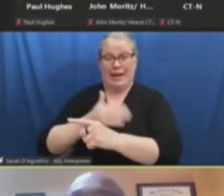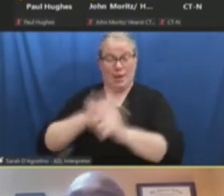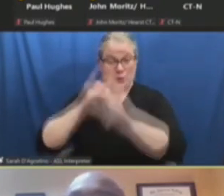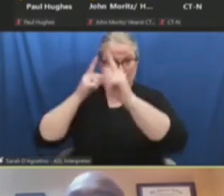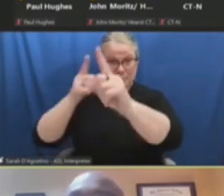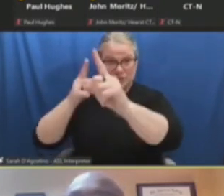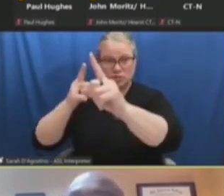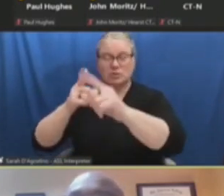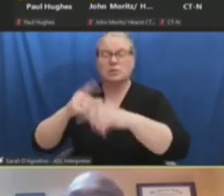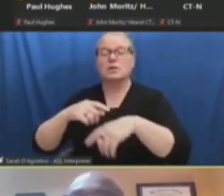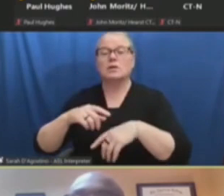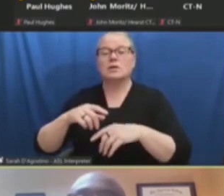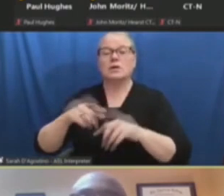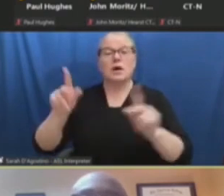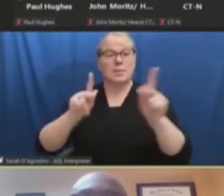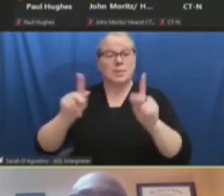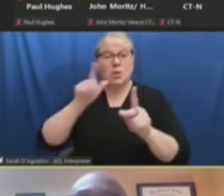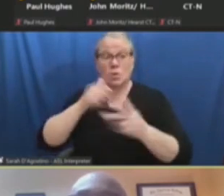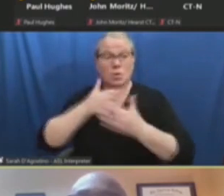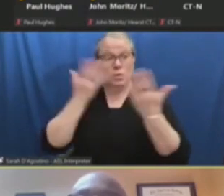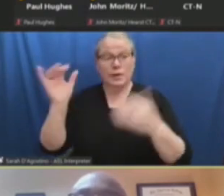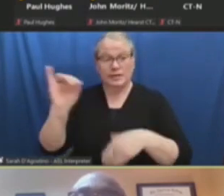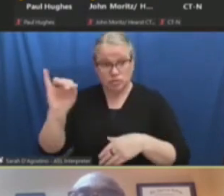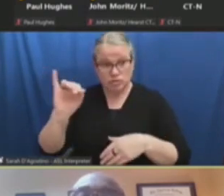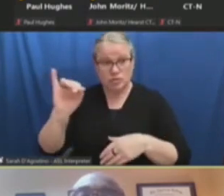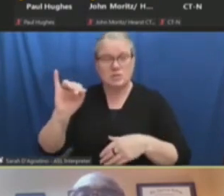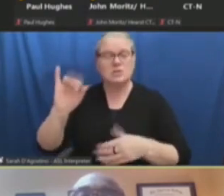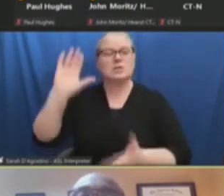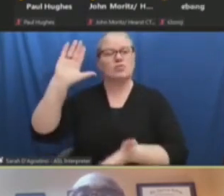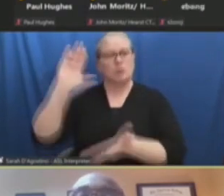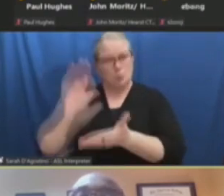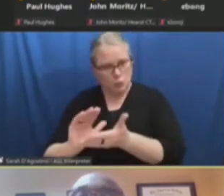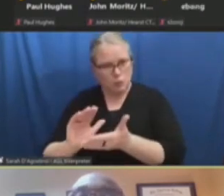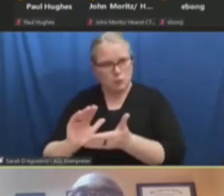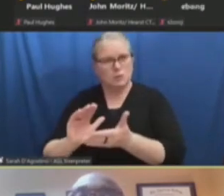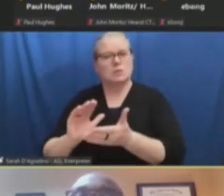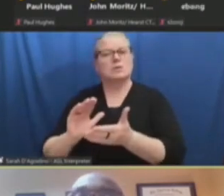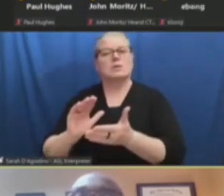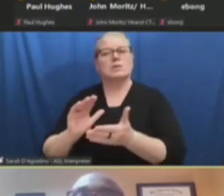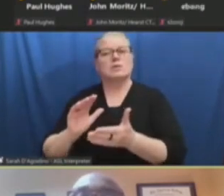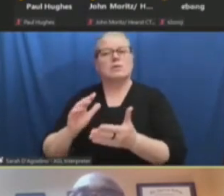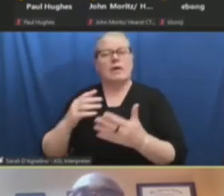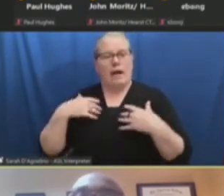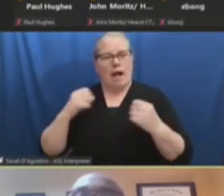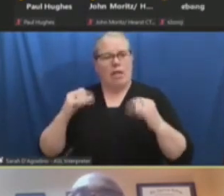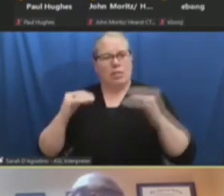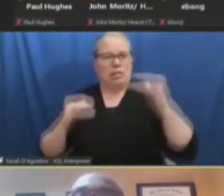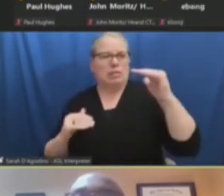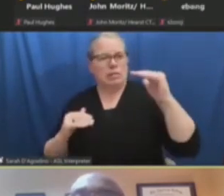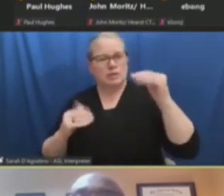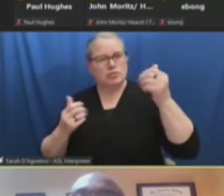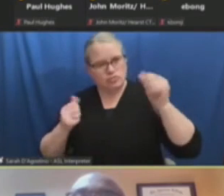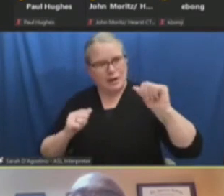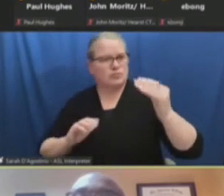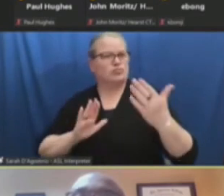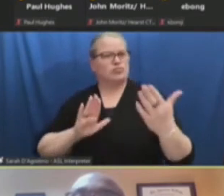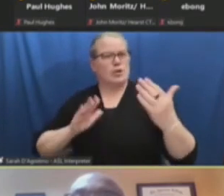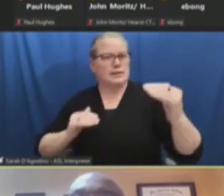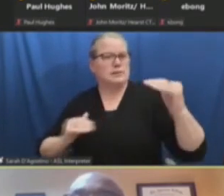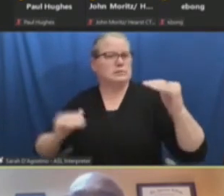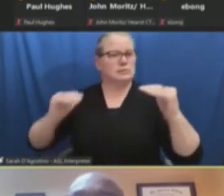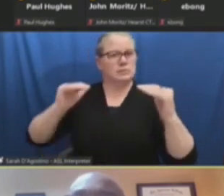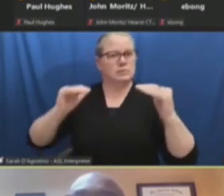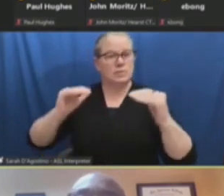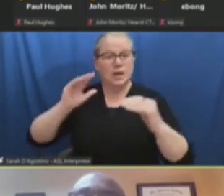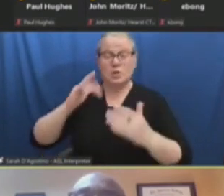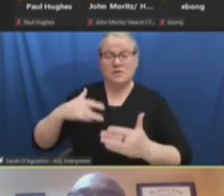the uninsured and help to address health disparities. We think this program helps us to achieve both of our